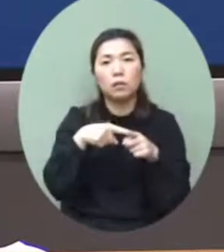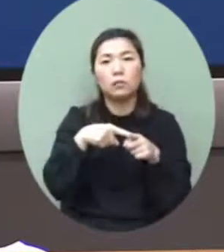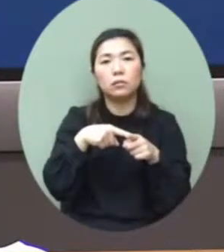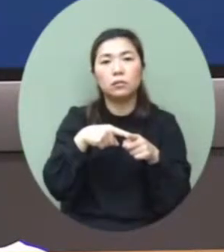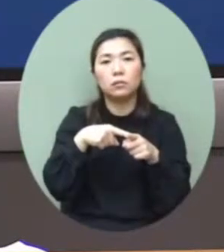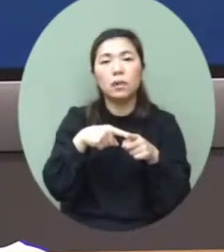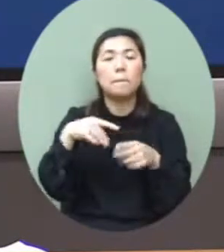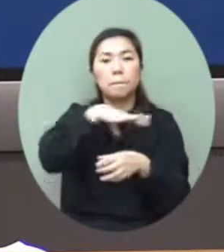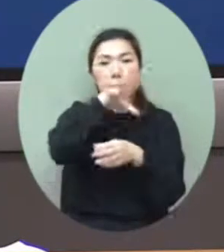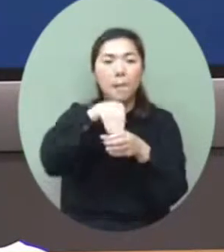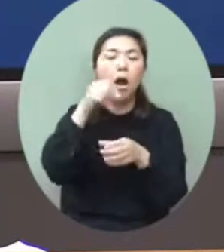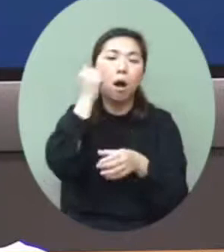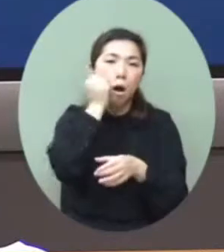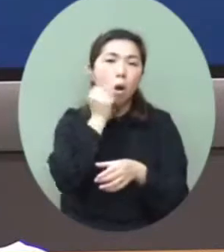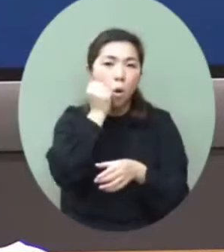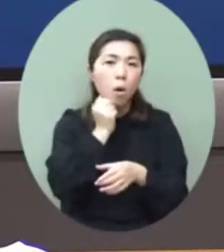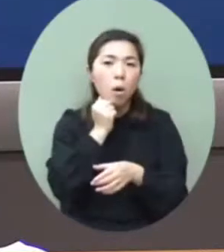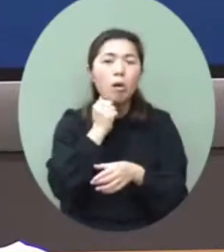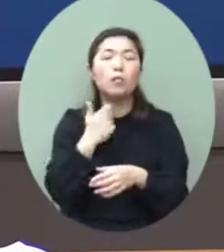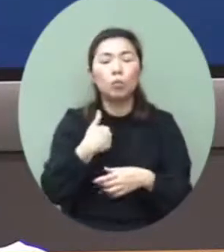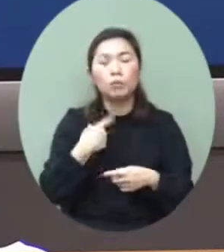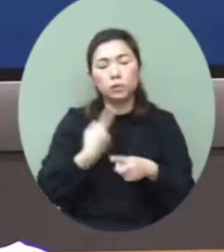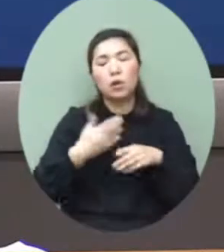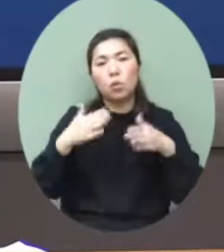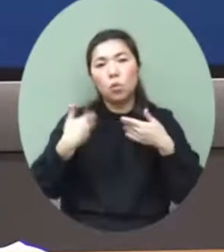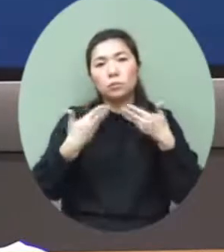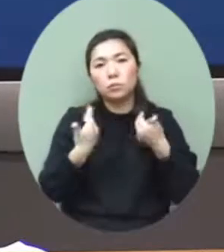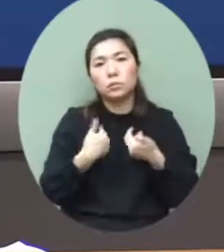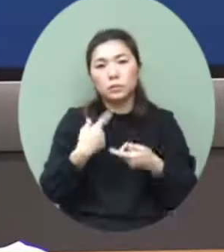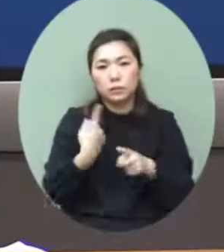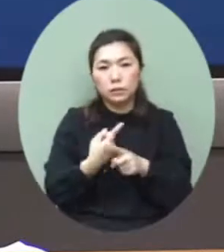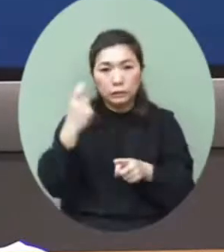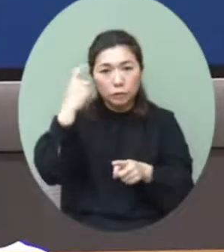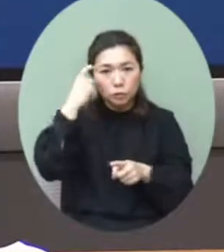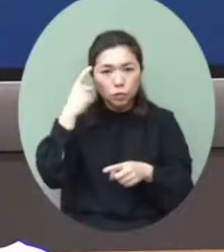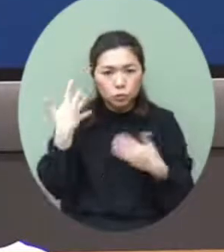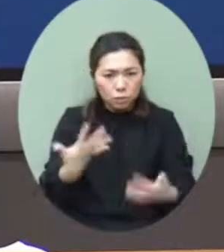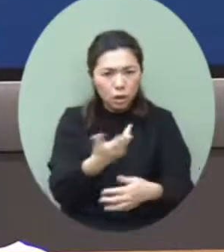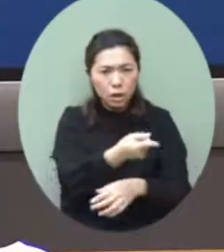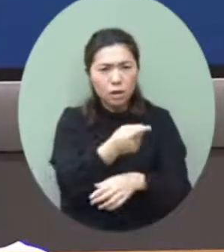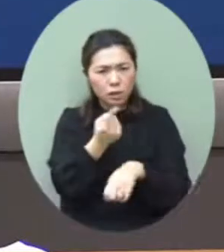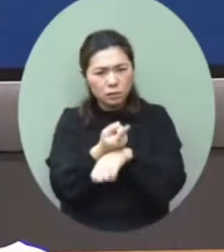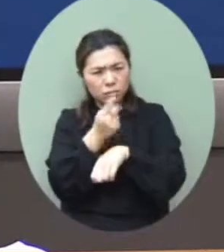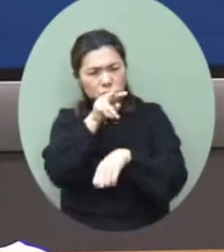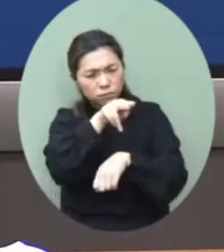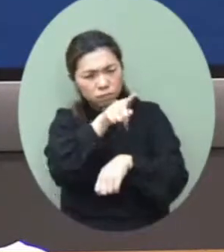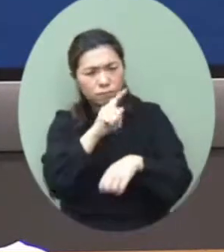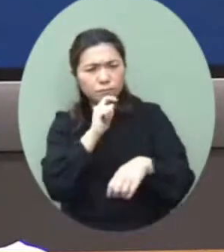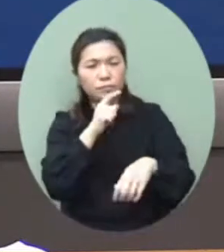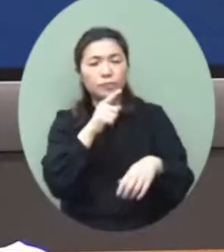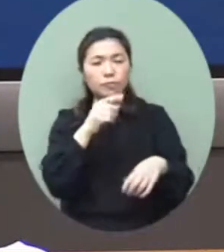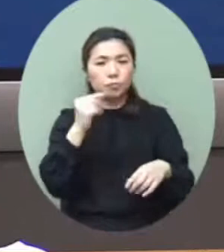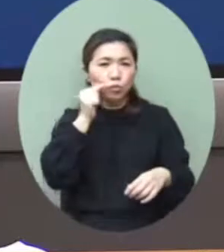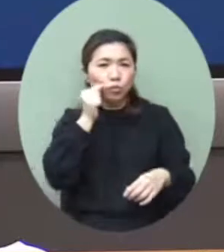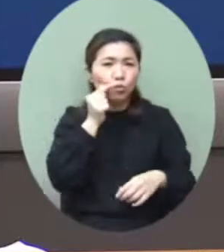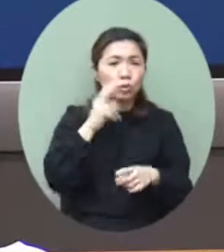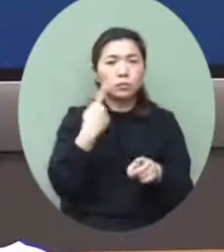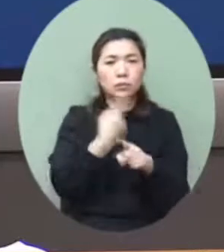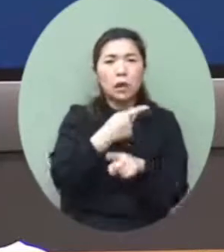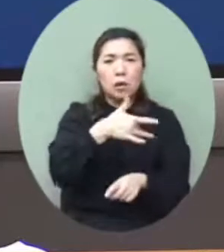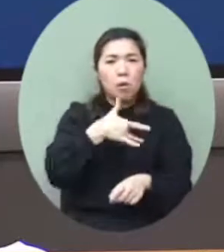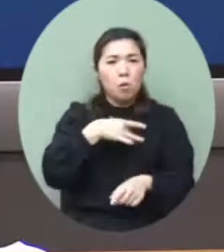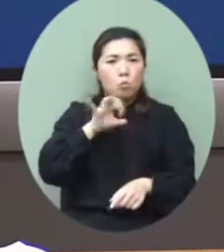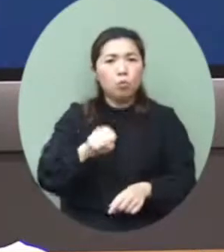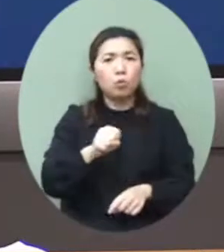and also A&E department, and also people who sought help at designated clinics, especially the